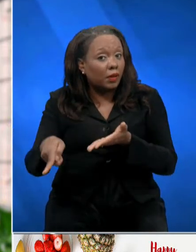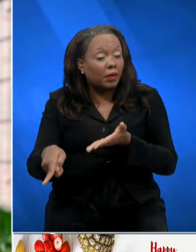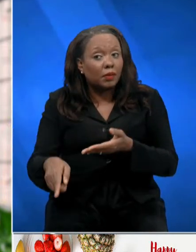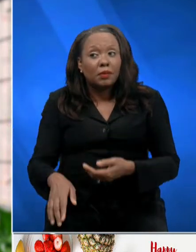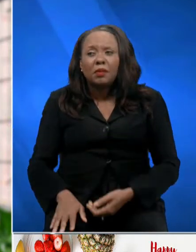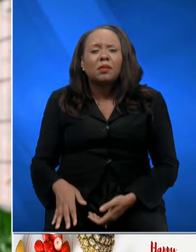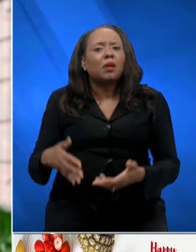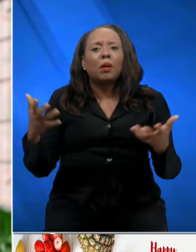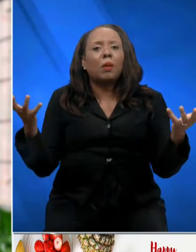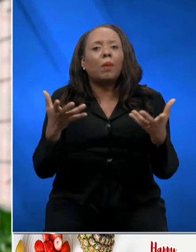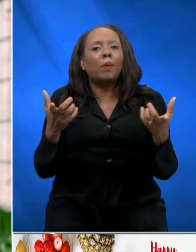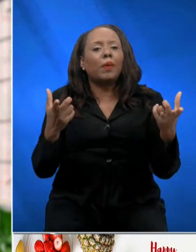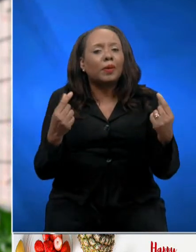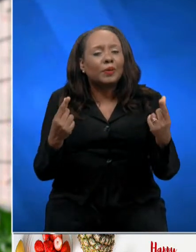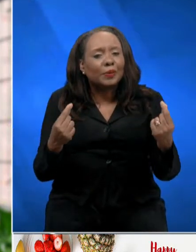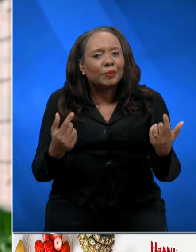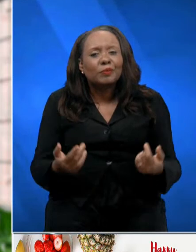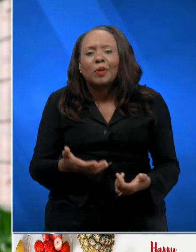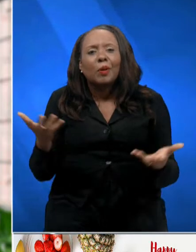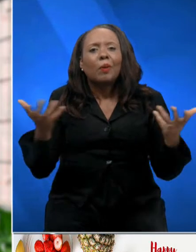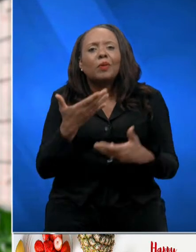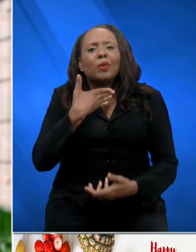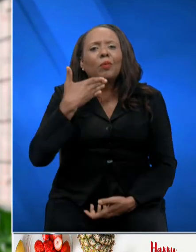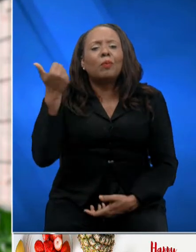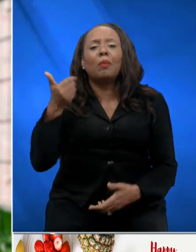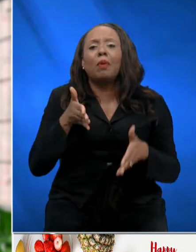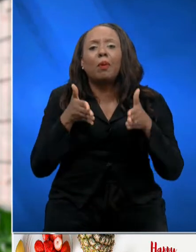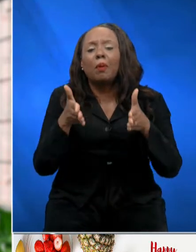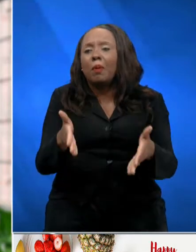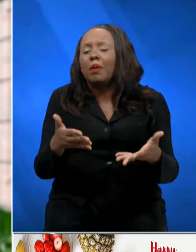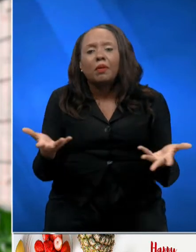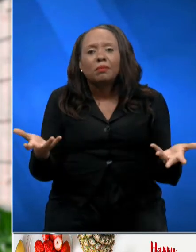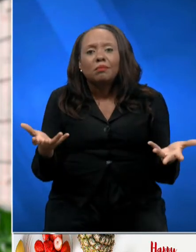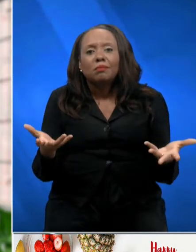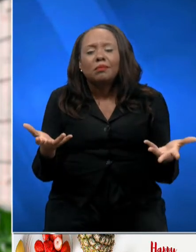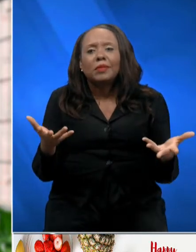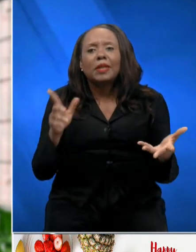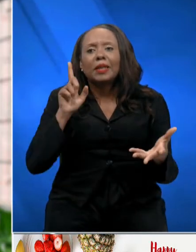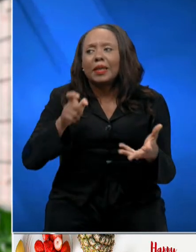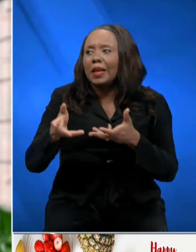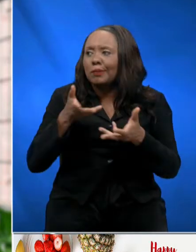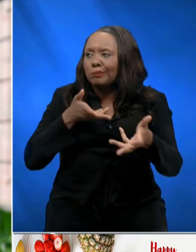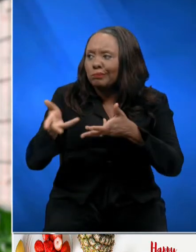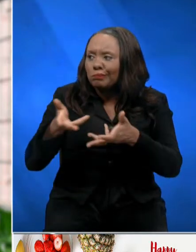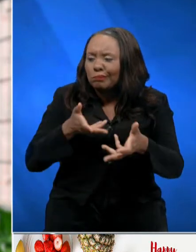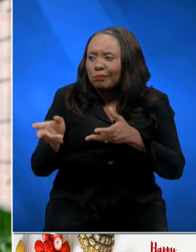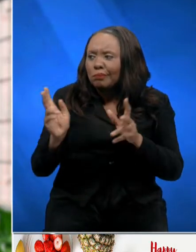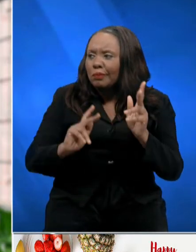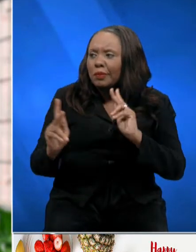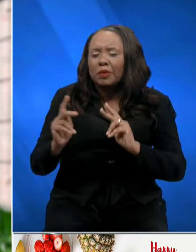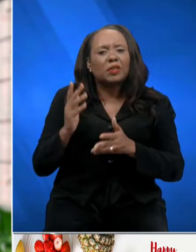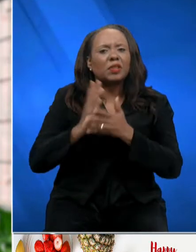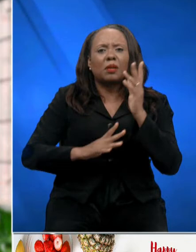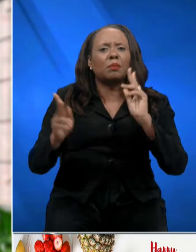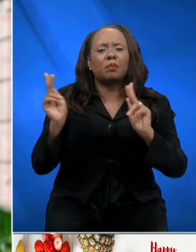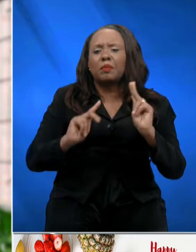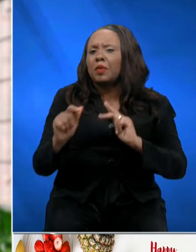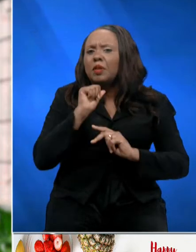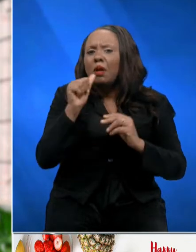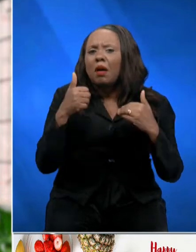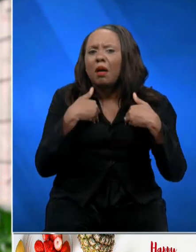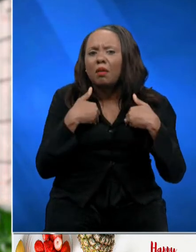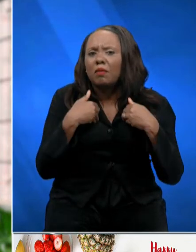as to exactly what is the best way, and let's talk to those who are less advantaged in the